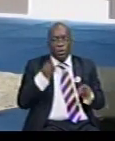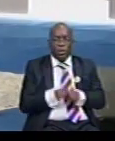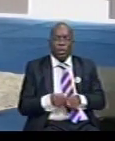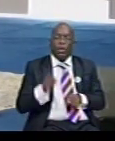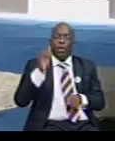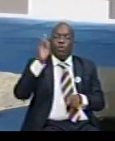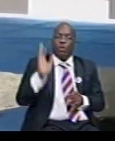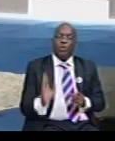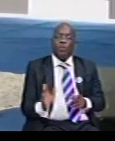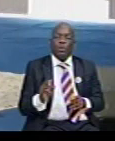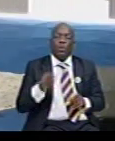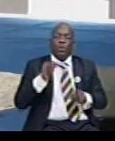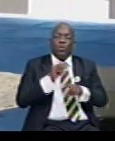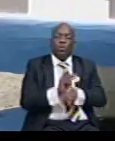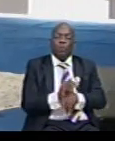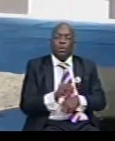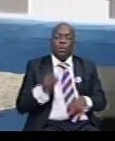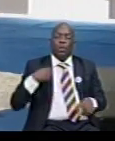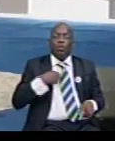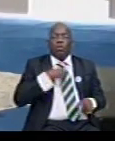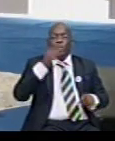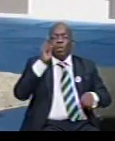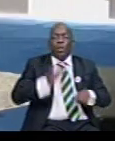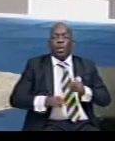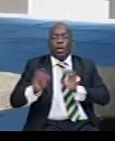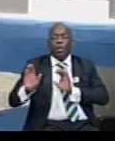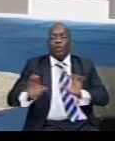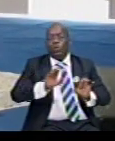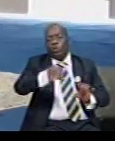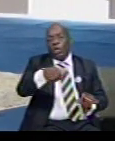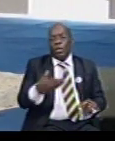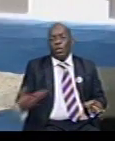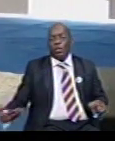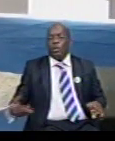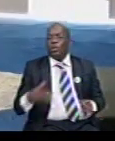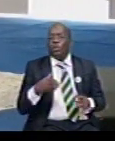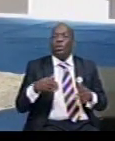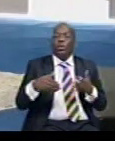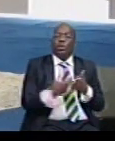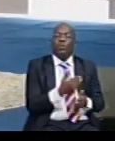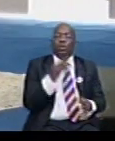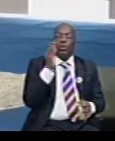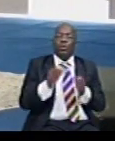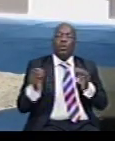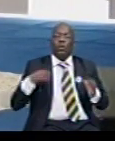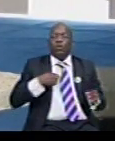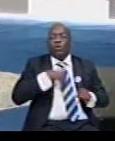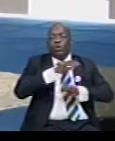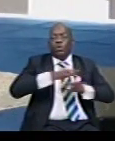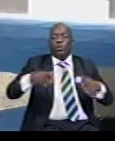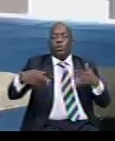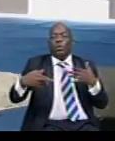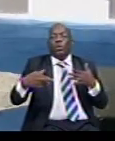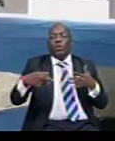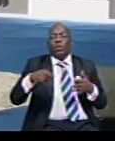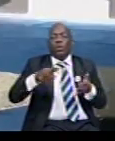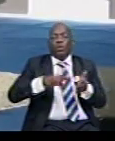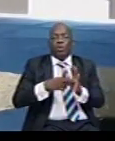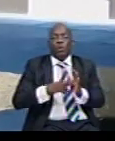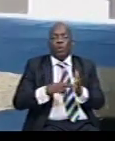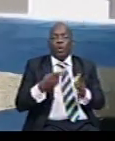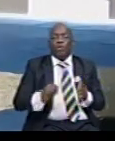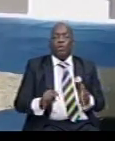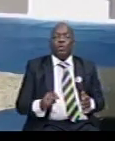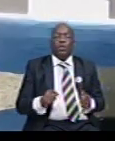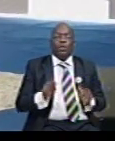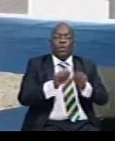cannot do anything new if we don't repair the altar. If we use